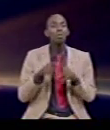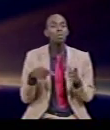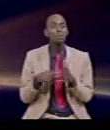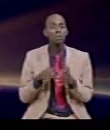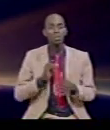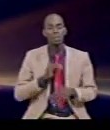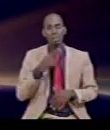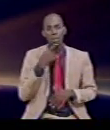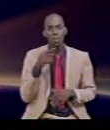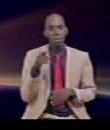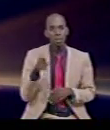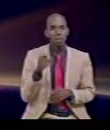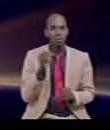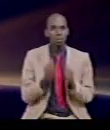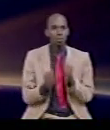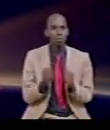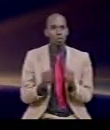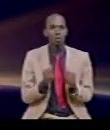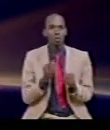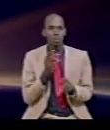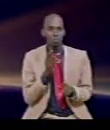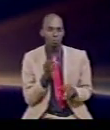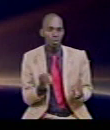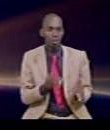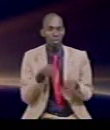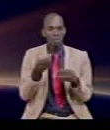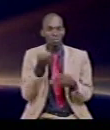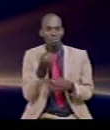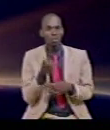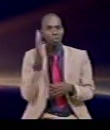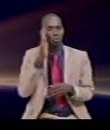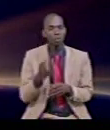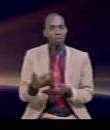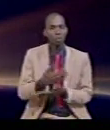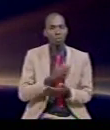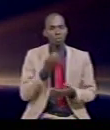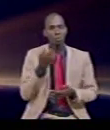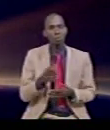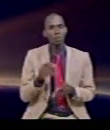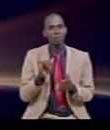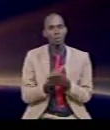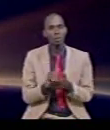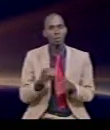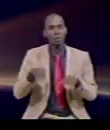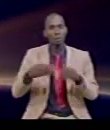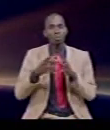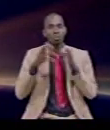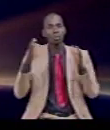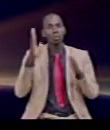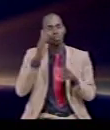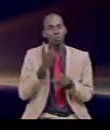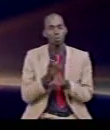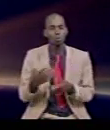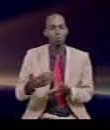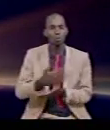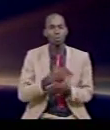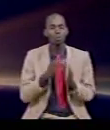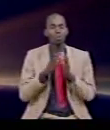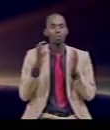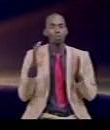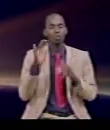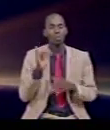he which soweth sparingly shall reap also sparingly, and he which soweth bountifully shall reap